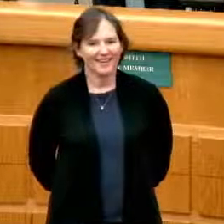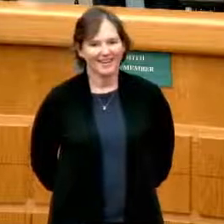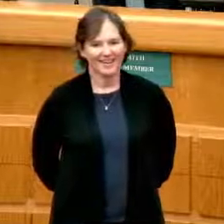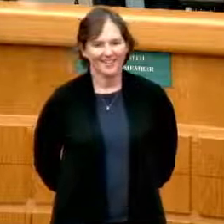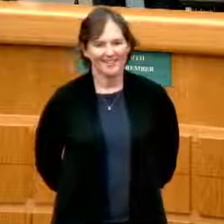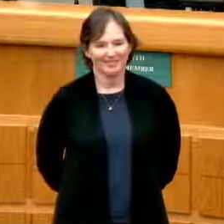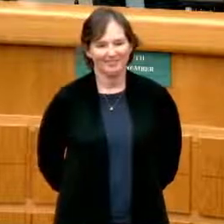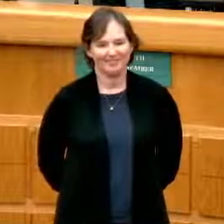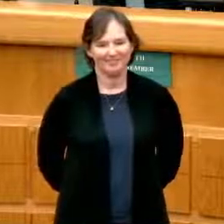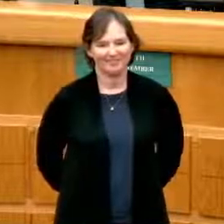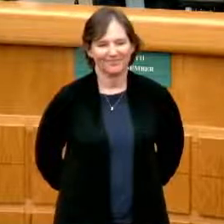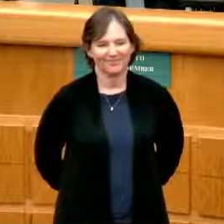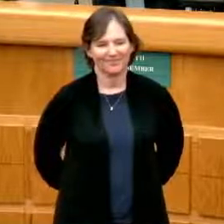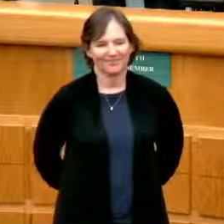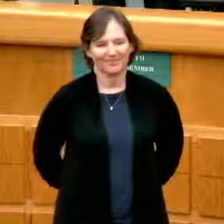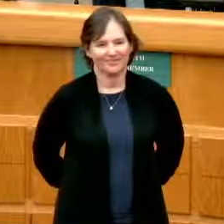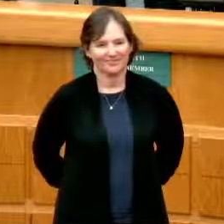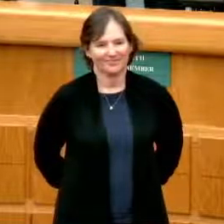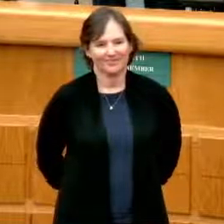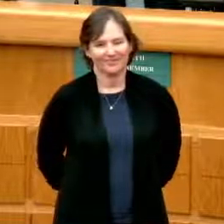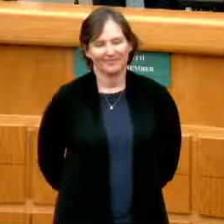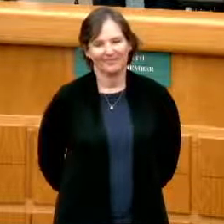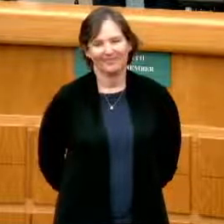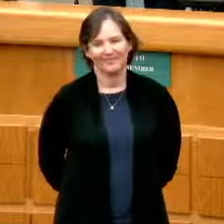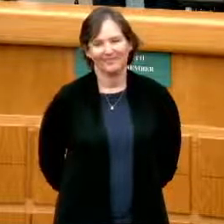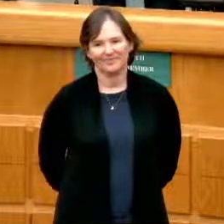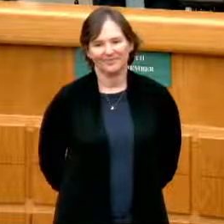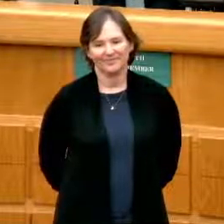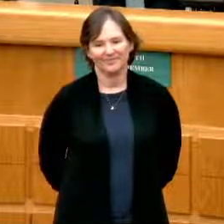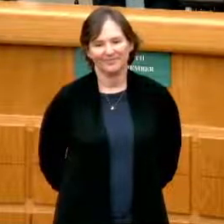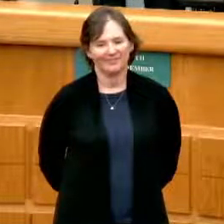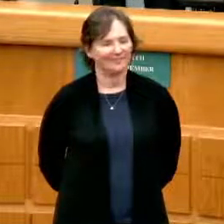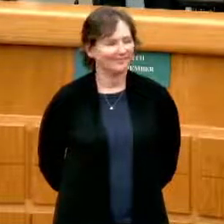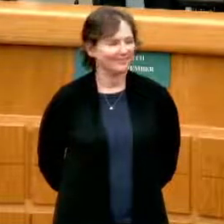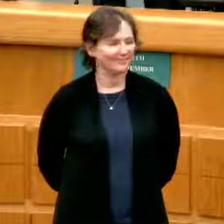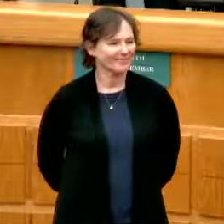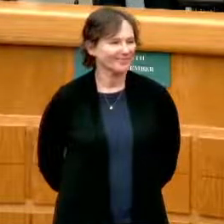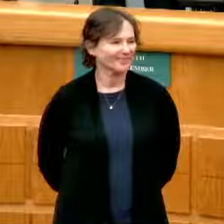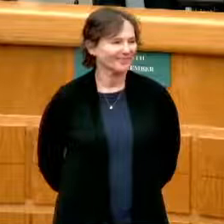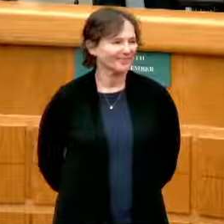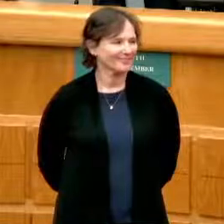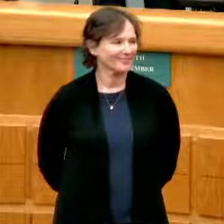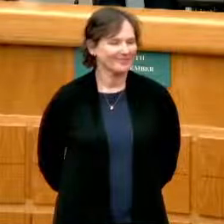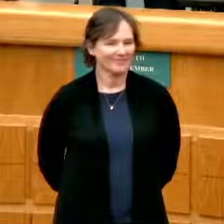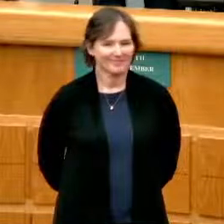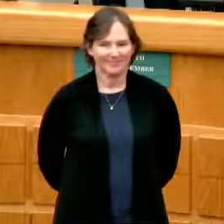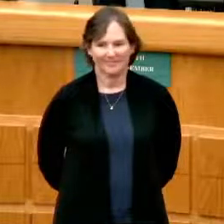el arduo trabajo de nuestros empleados y voluntarios y le queremos agradecer todos sus esfuerzos.